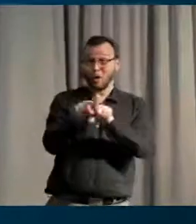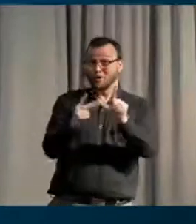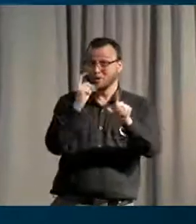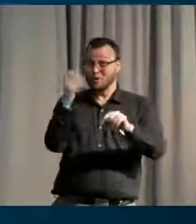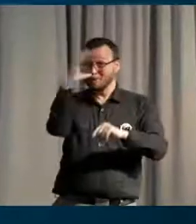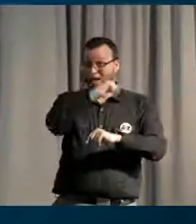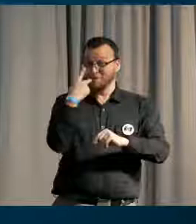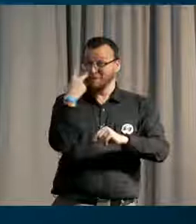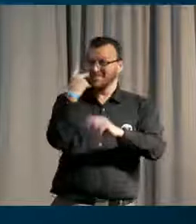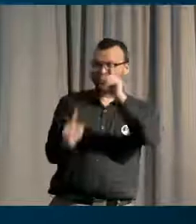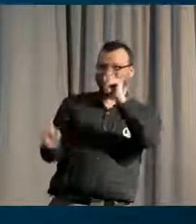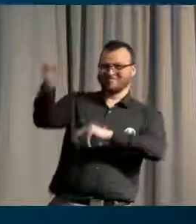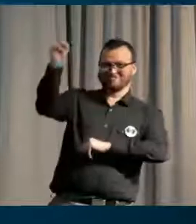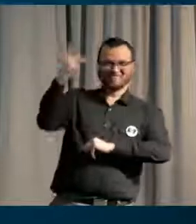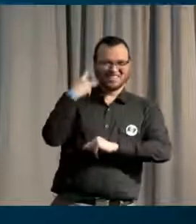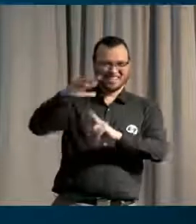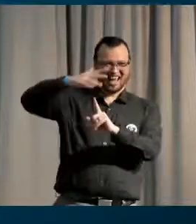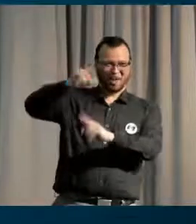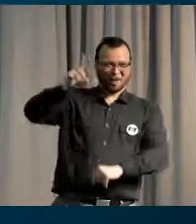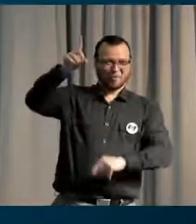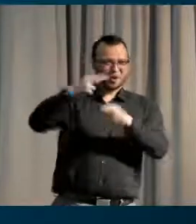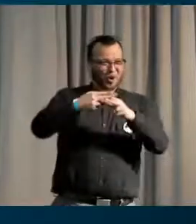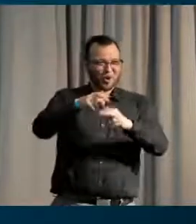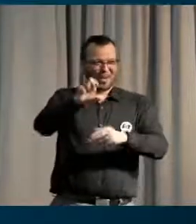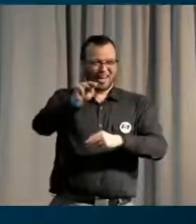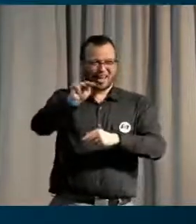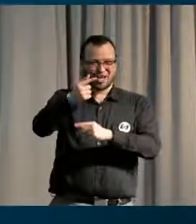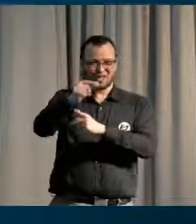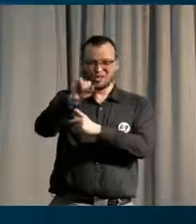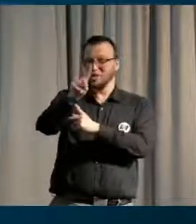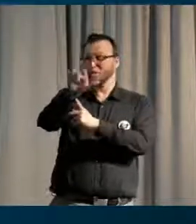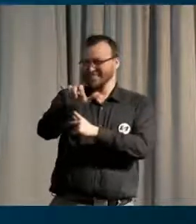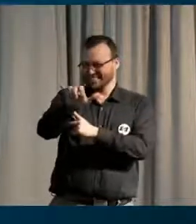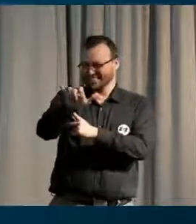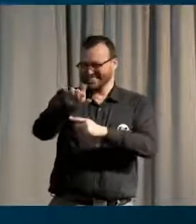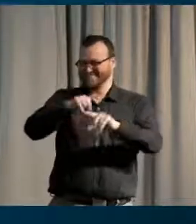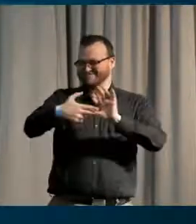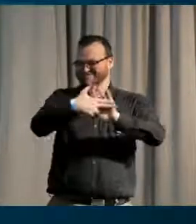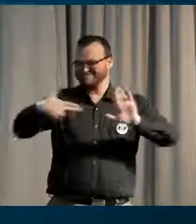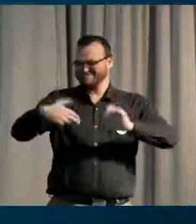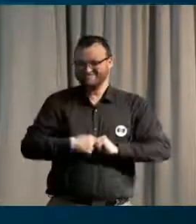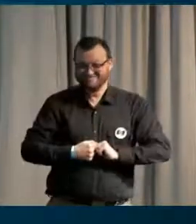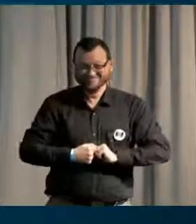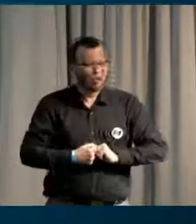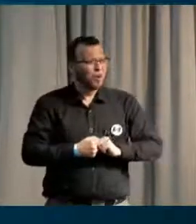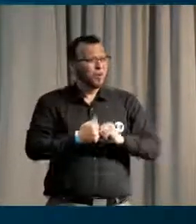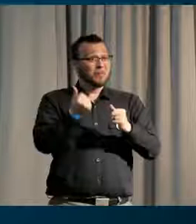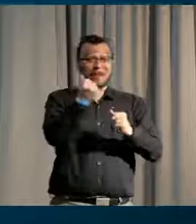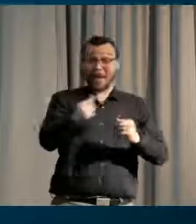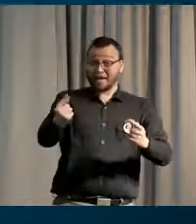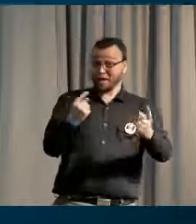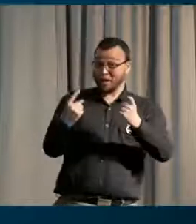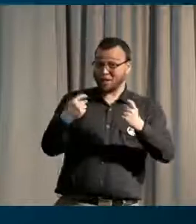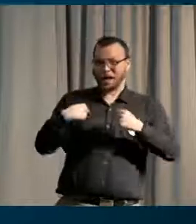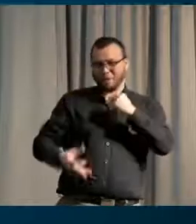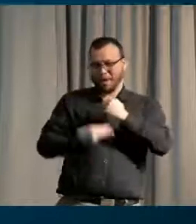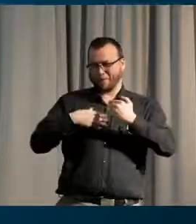Shuttle Pavilion as well. So thank you so much. That's the demonstration. If you have any questions, I'm going to mask up, and if you can come